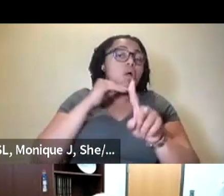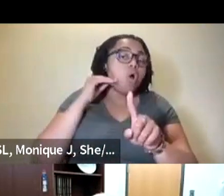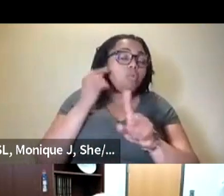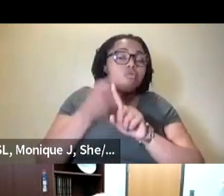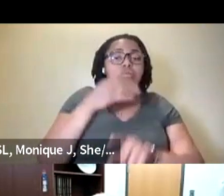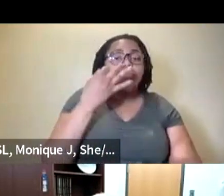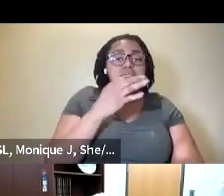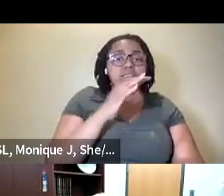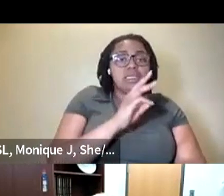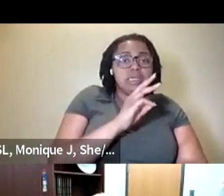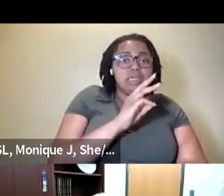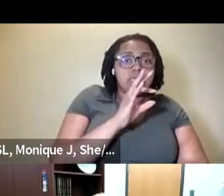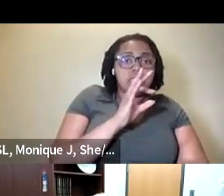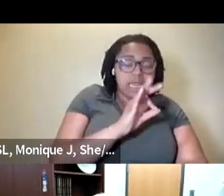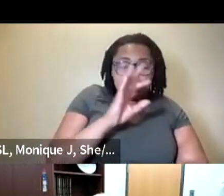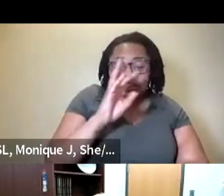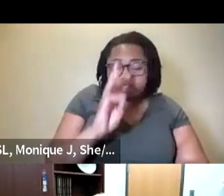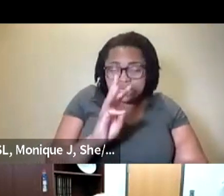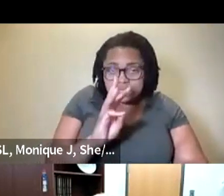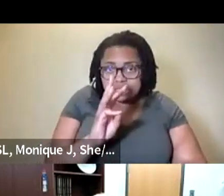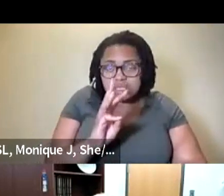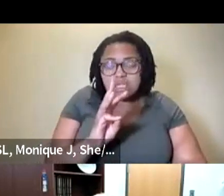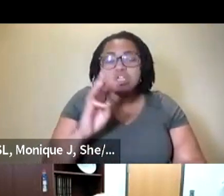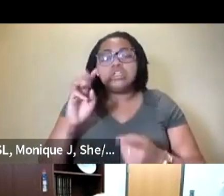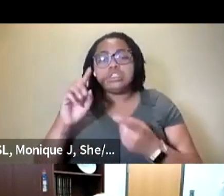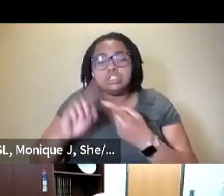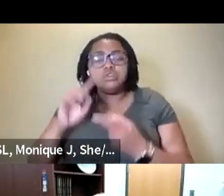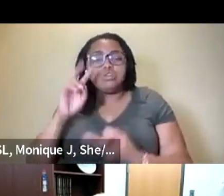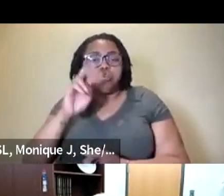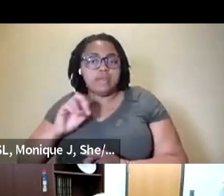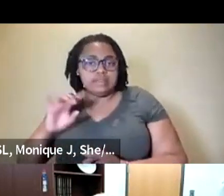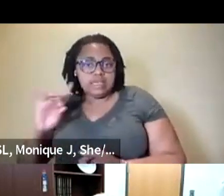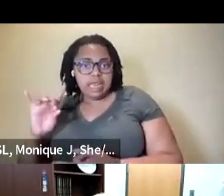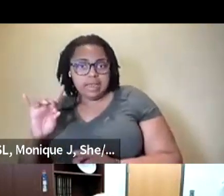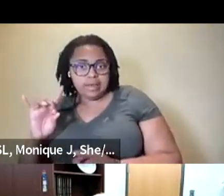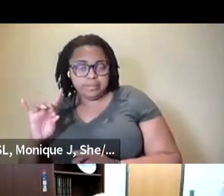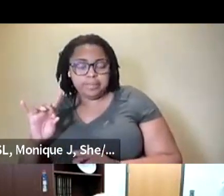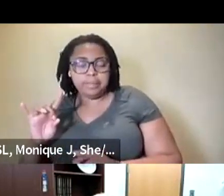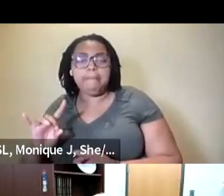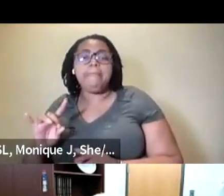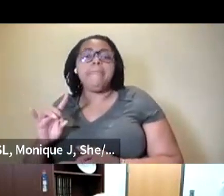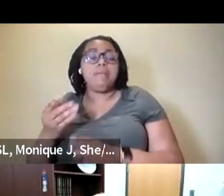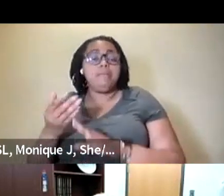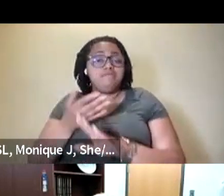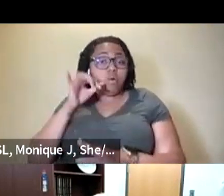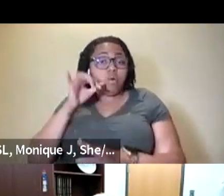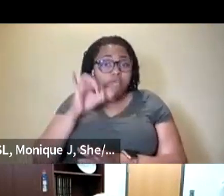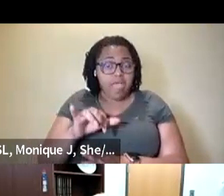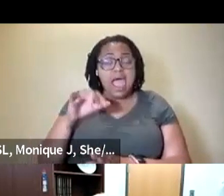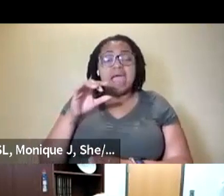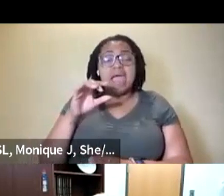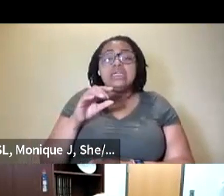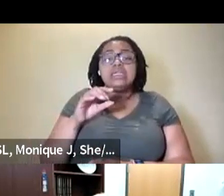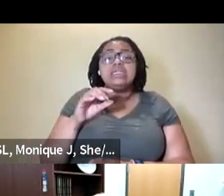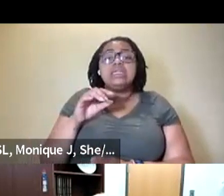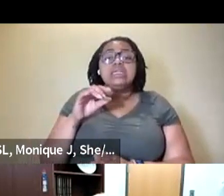to 2008. And before that, he did roles with